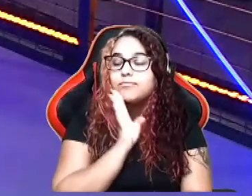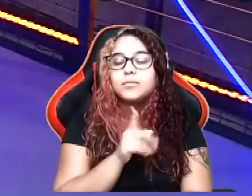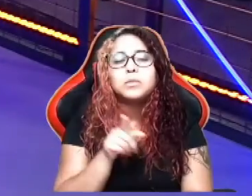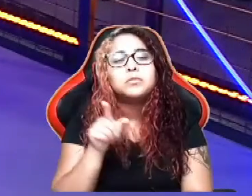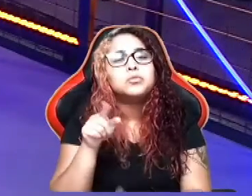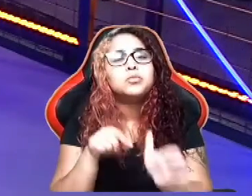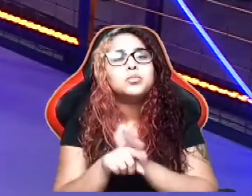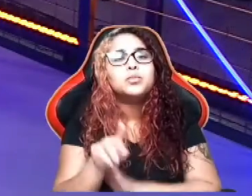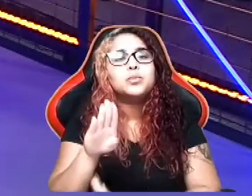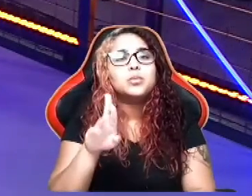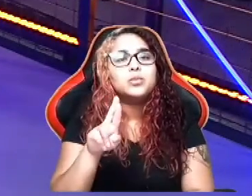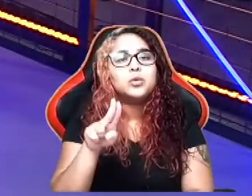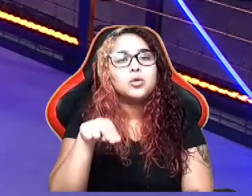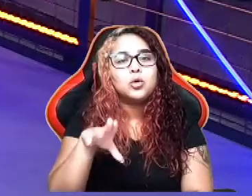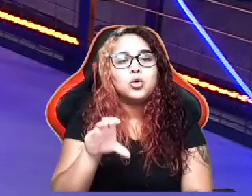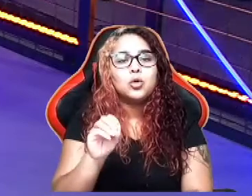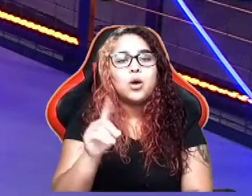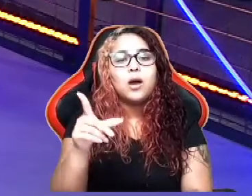manner.